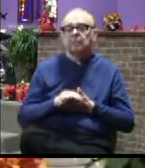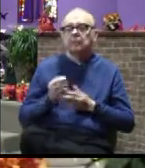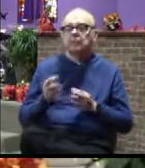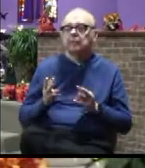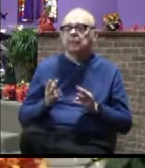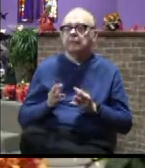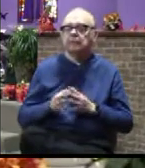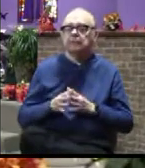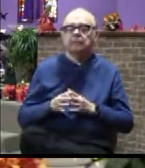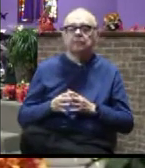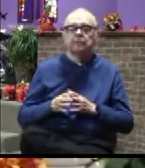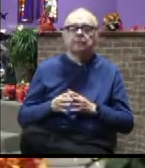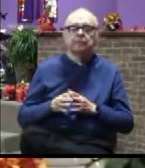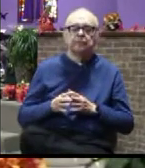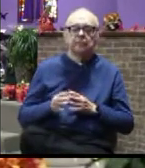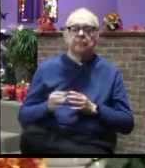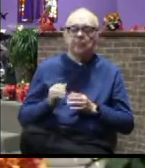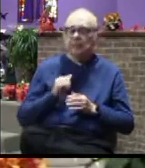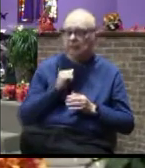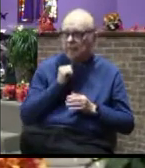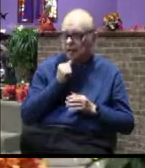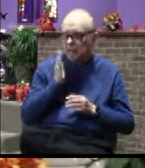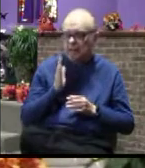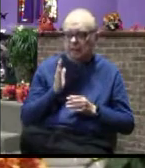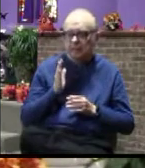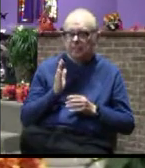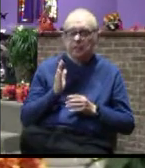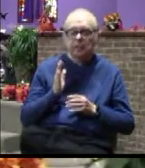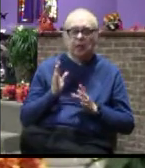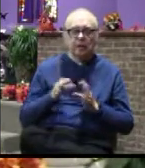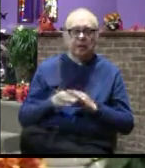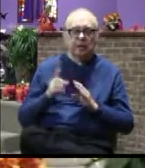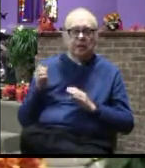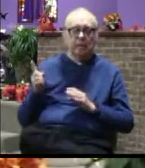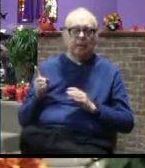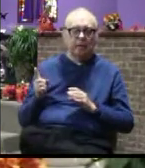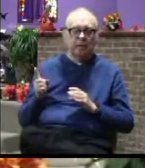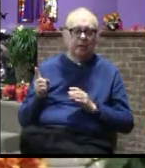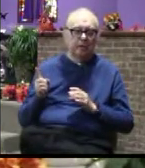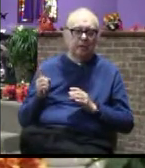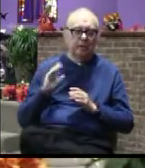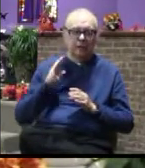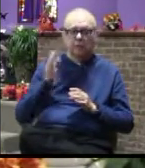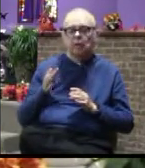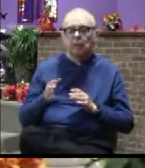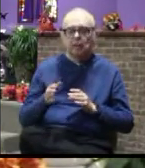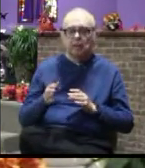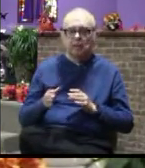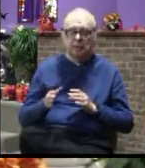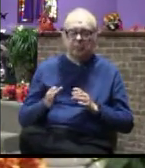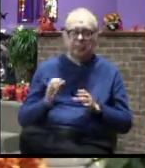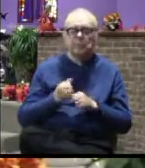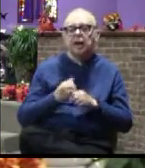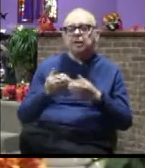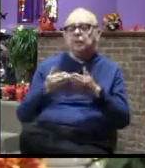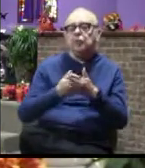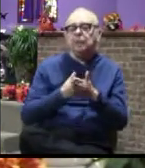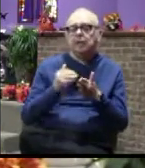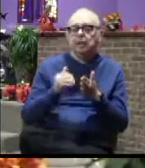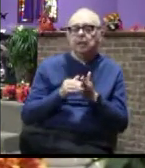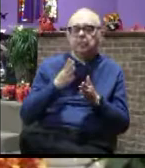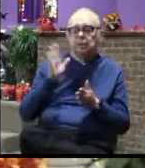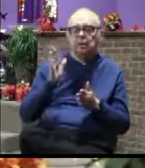anyway so it isn't just that God is reconciling us to him he's also going to recreate